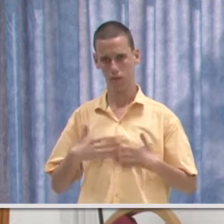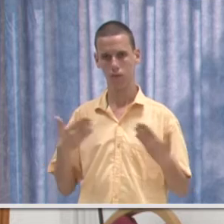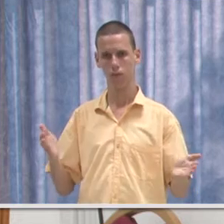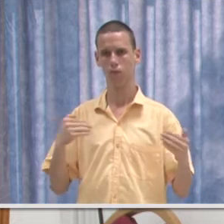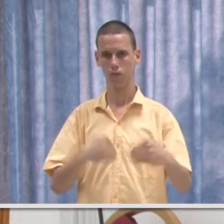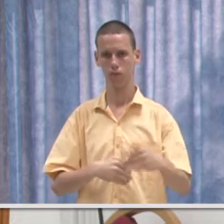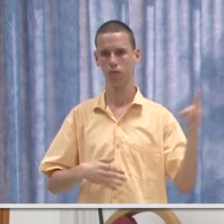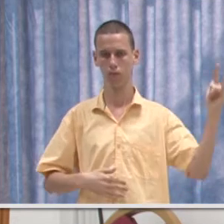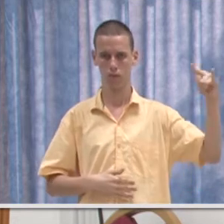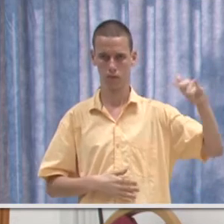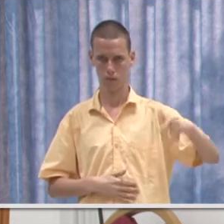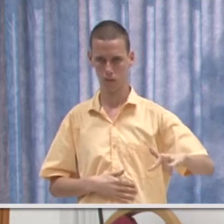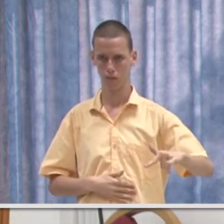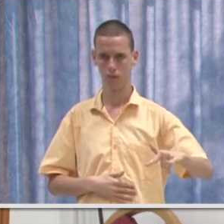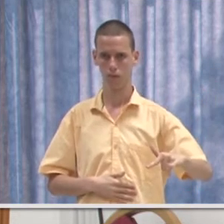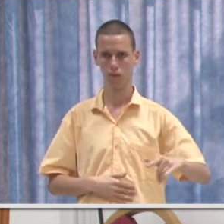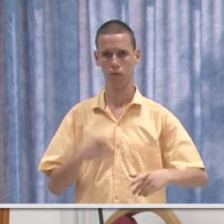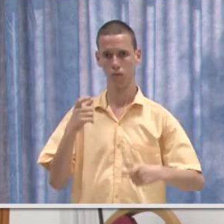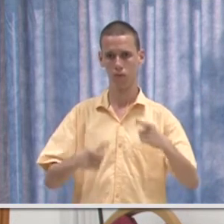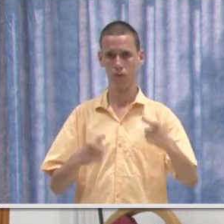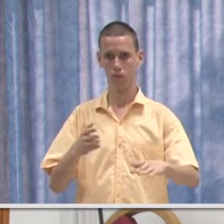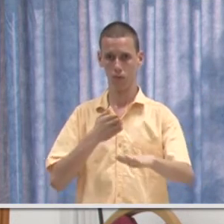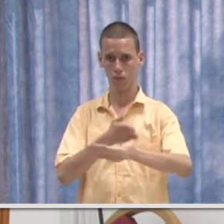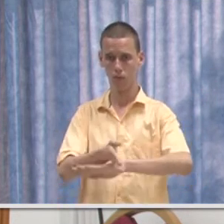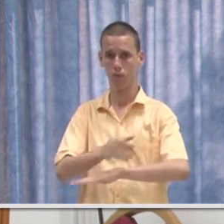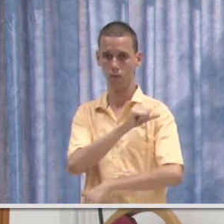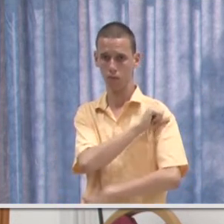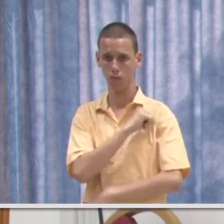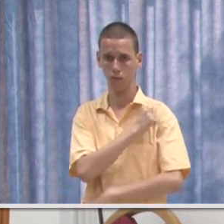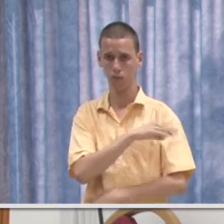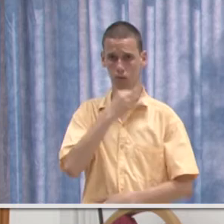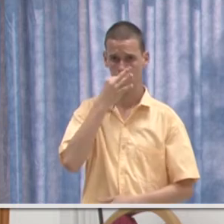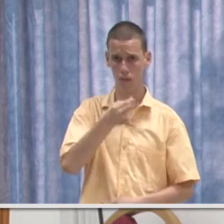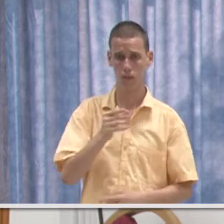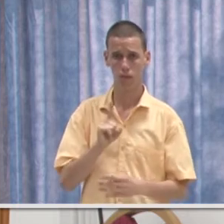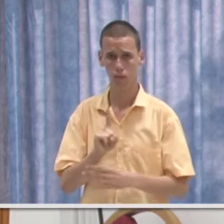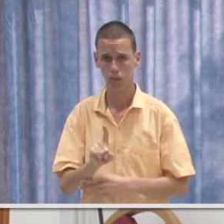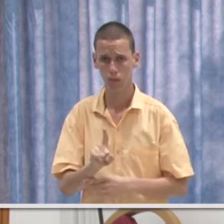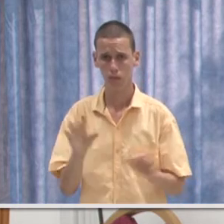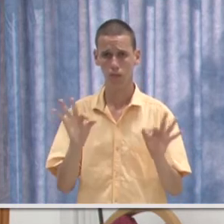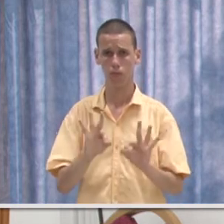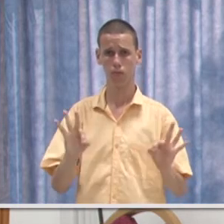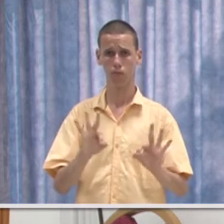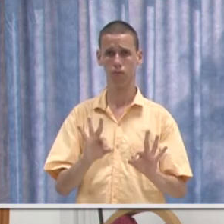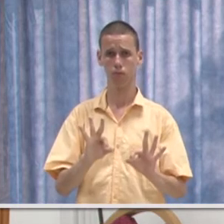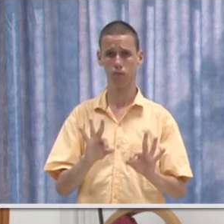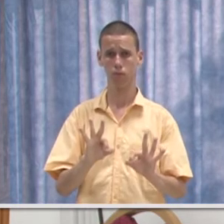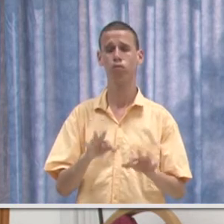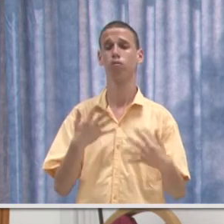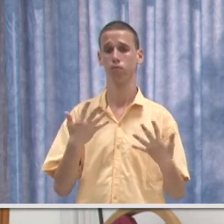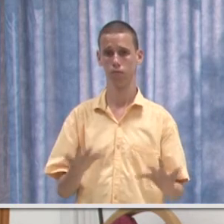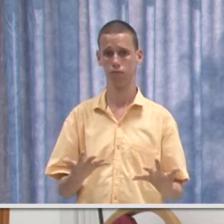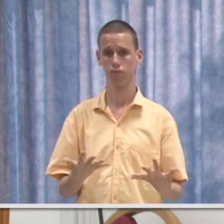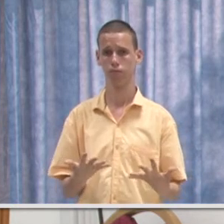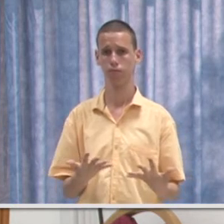their prescriptions been reduced to 2 weeks and some even less because of the limited stocks that